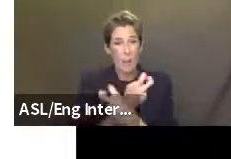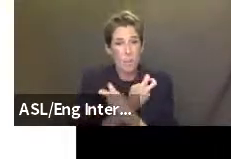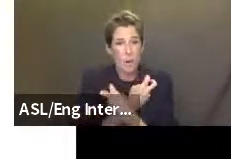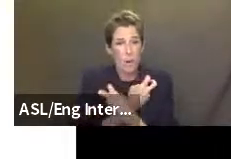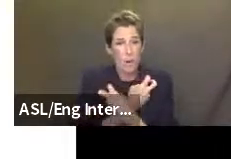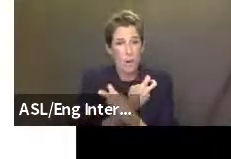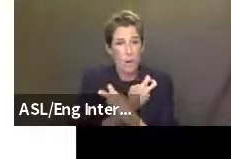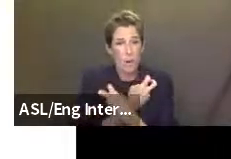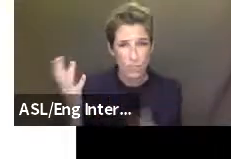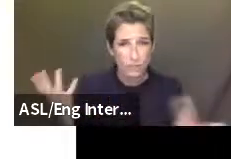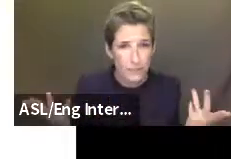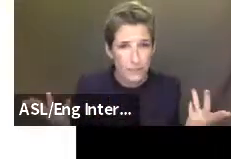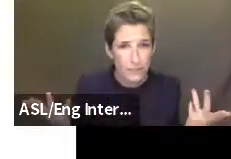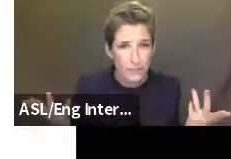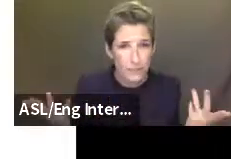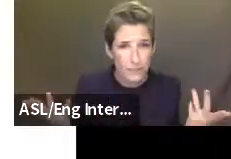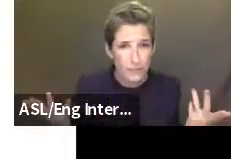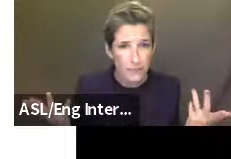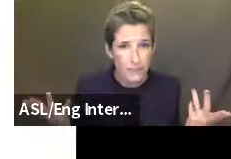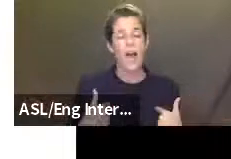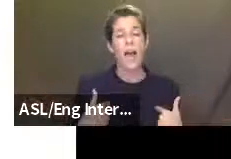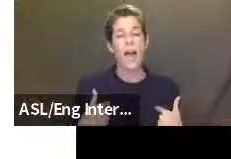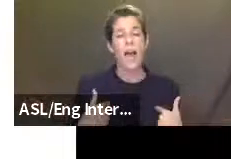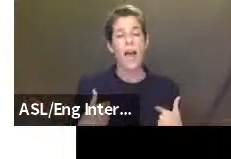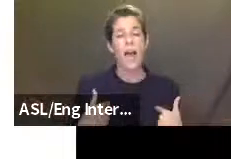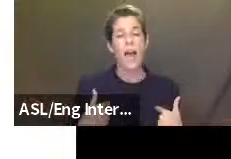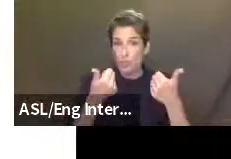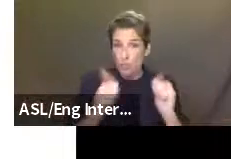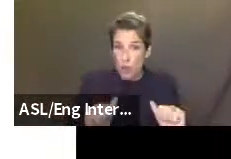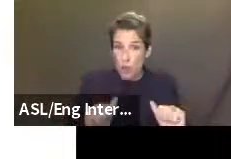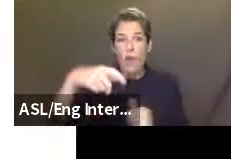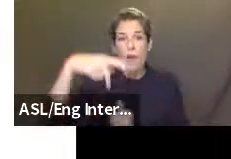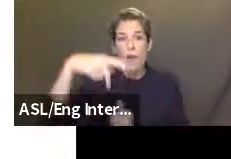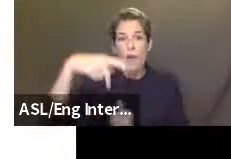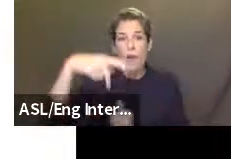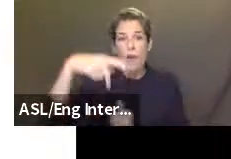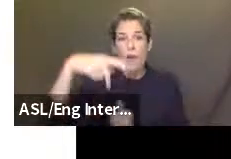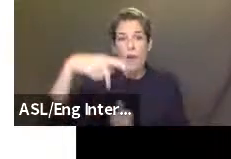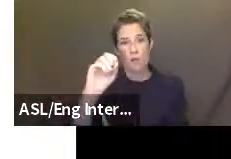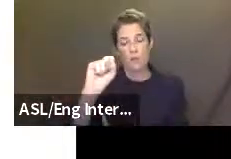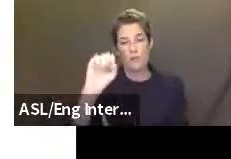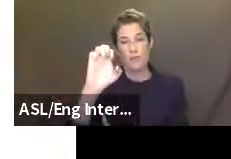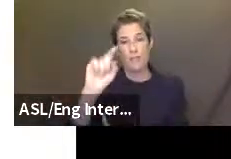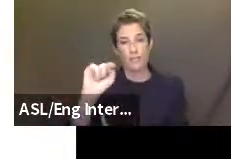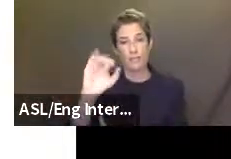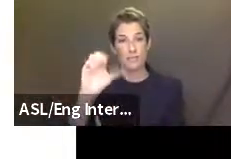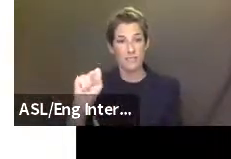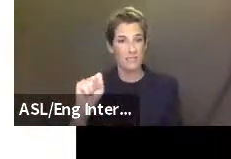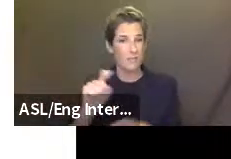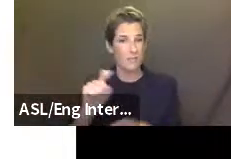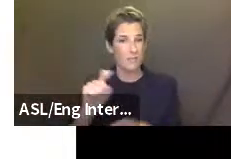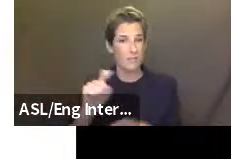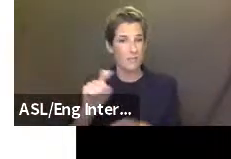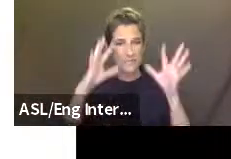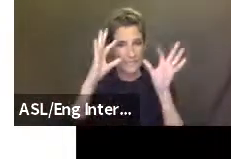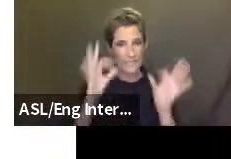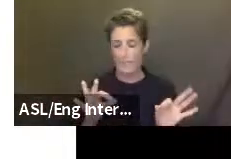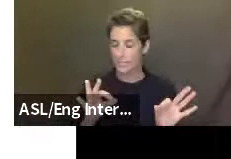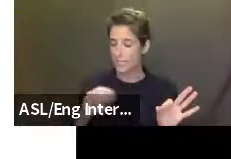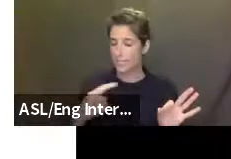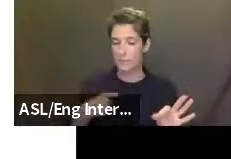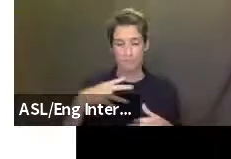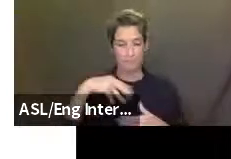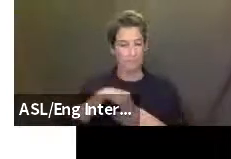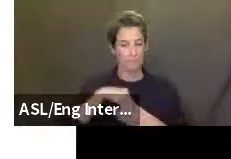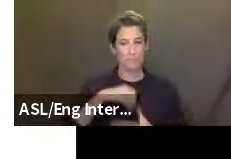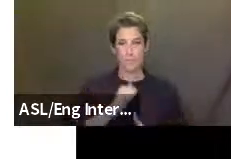and be comfortable in my own skin. I have documented the vital signs that my loved ones recorded, and my reactions to my medical